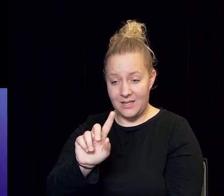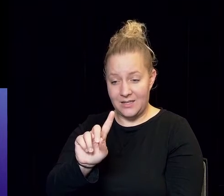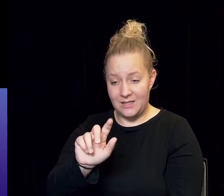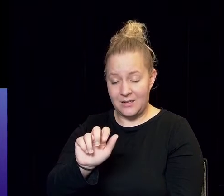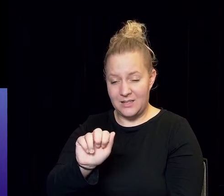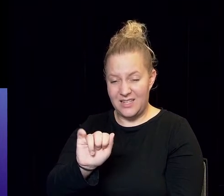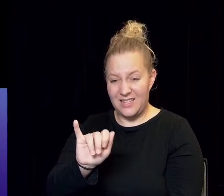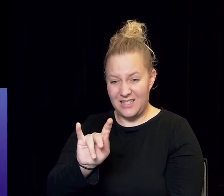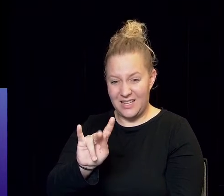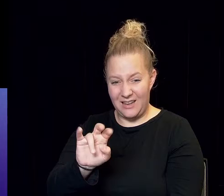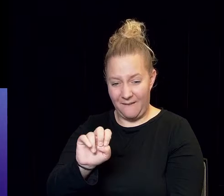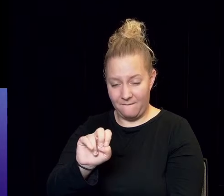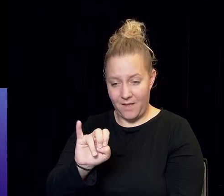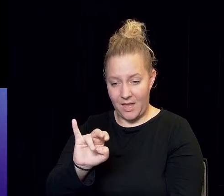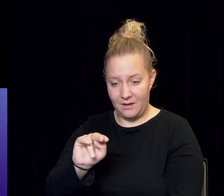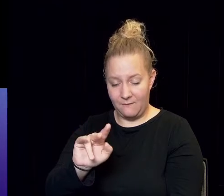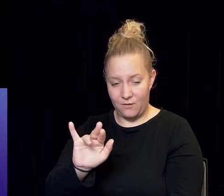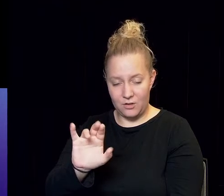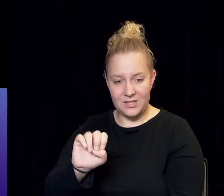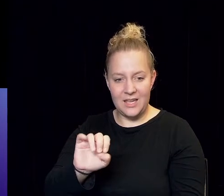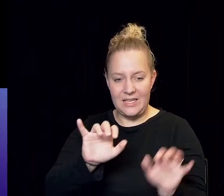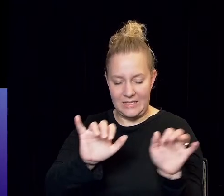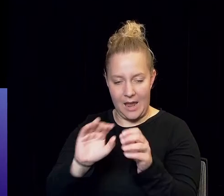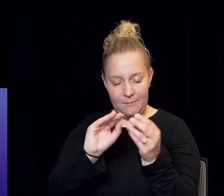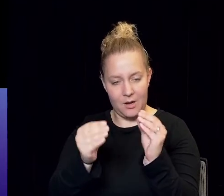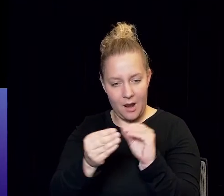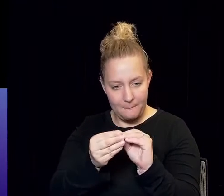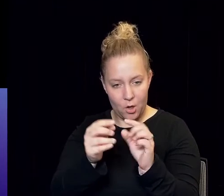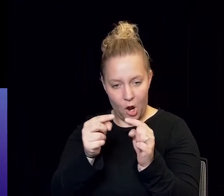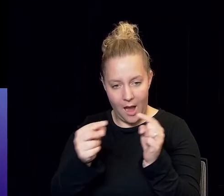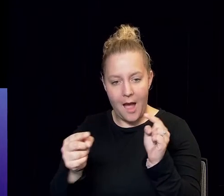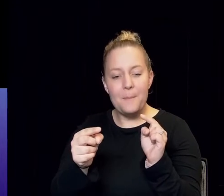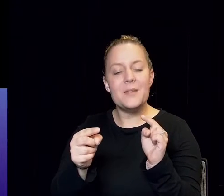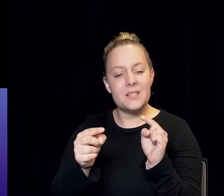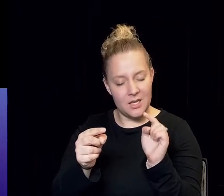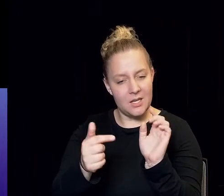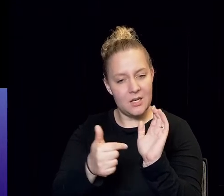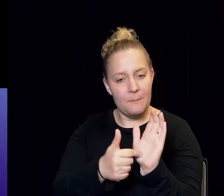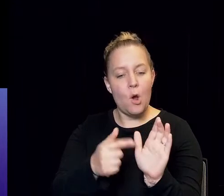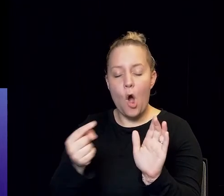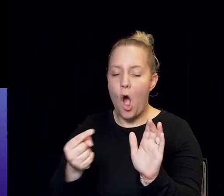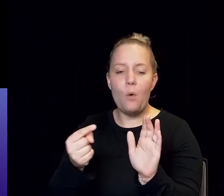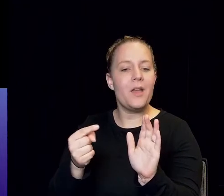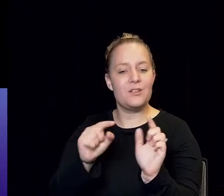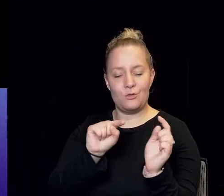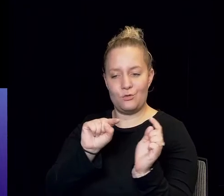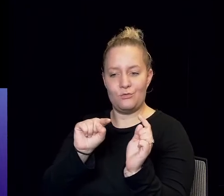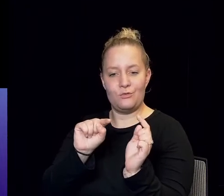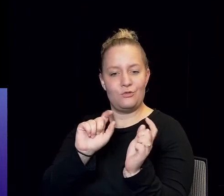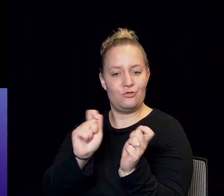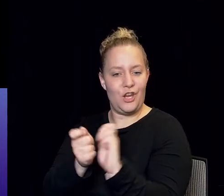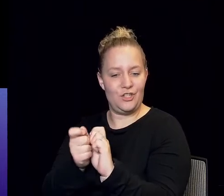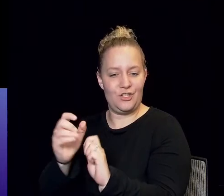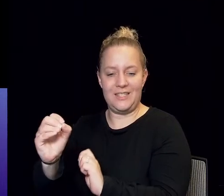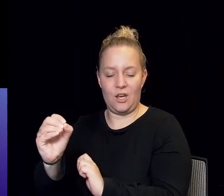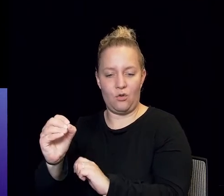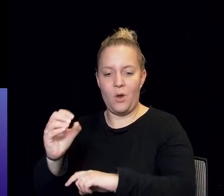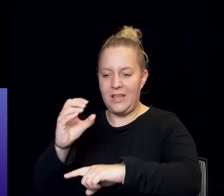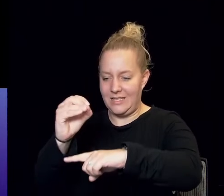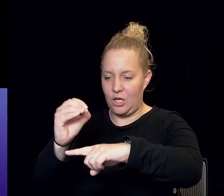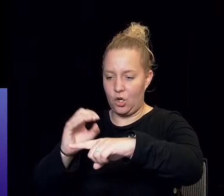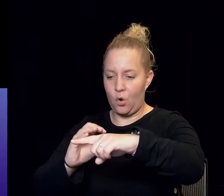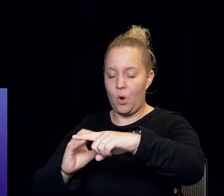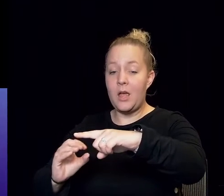number, opposite signs, always going to go to 0. And so 0 over 4, or 0 divided by 4,